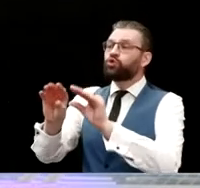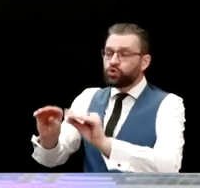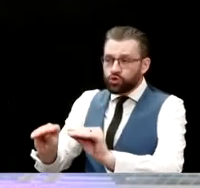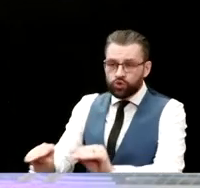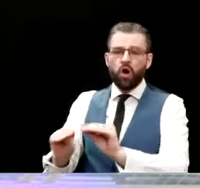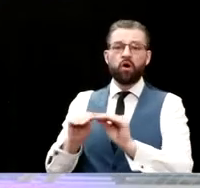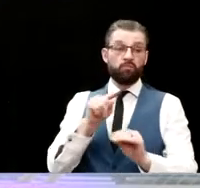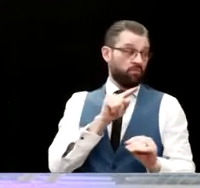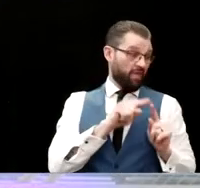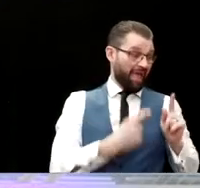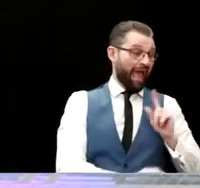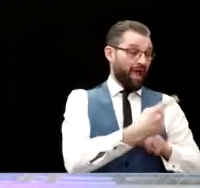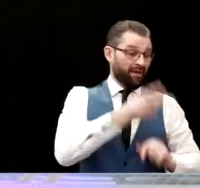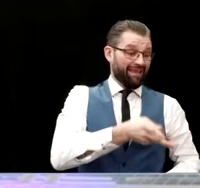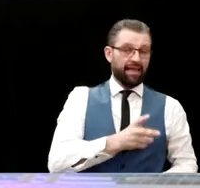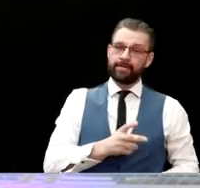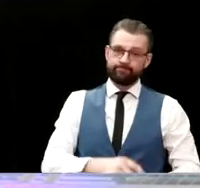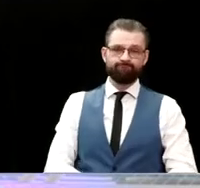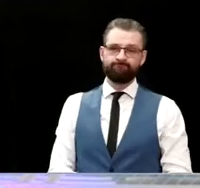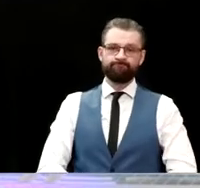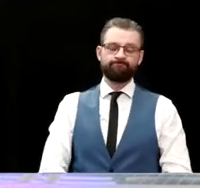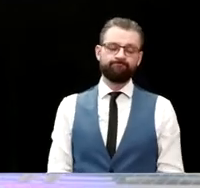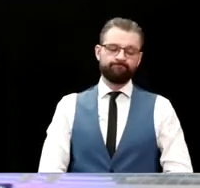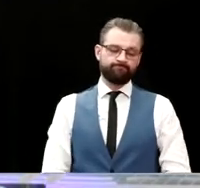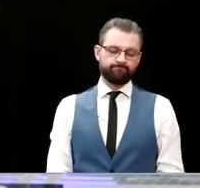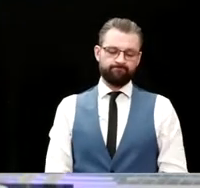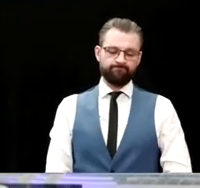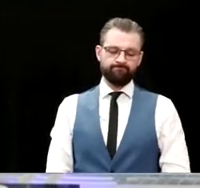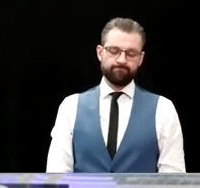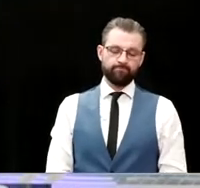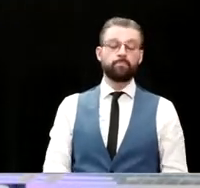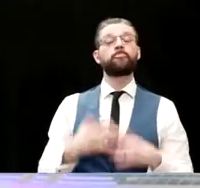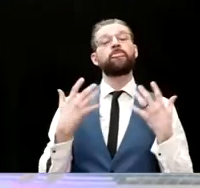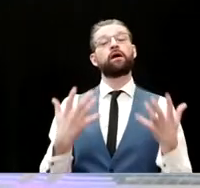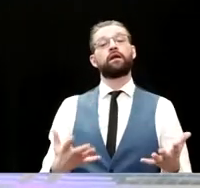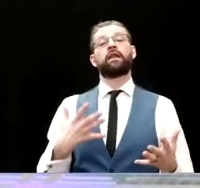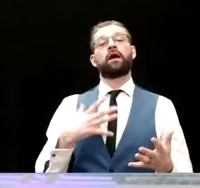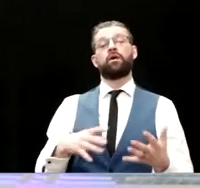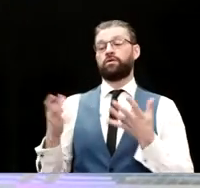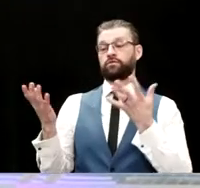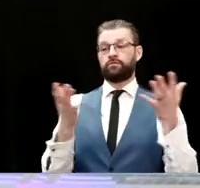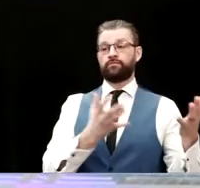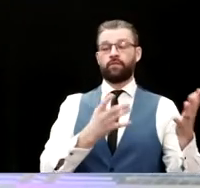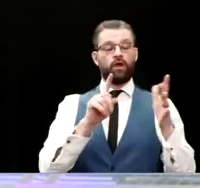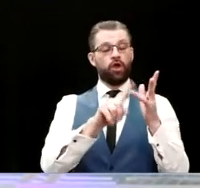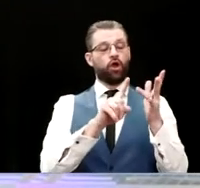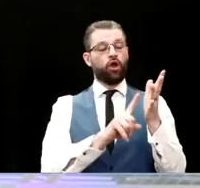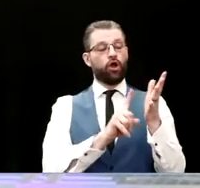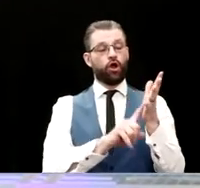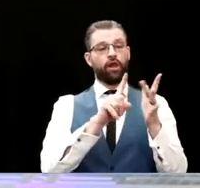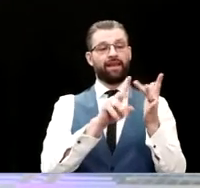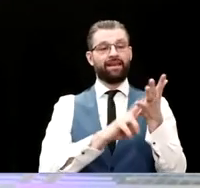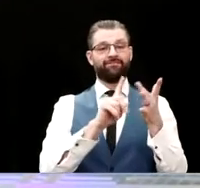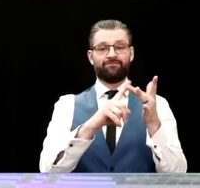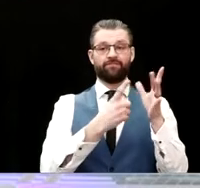of event happening again. Now I would like to introduce Olivia Marks-Waldman, OBE, the